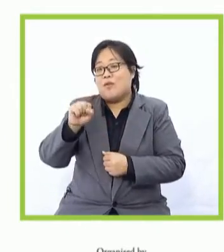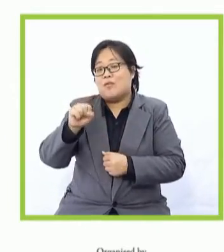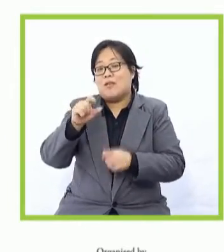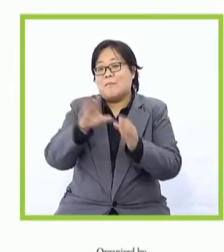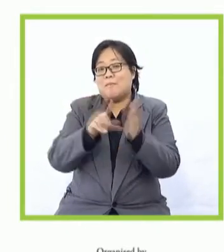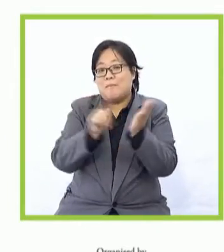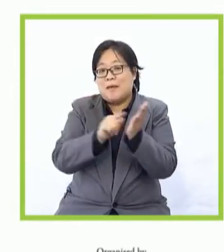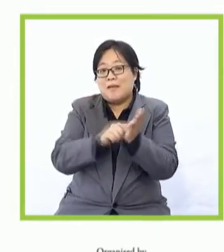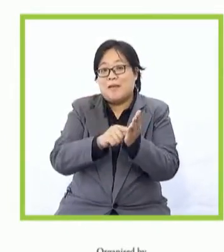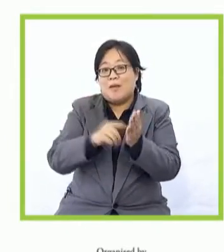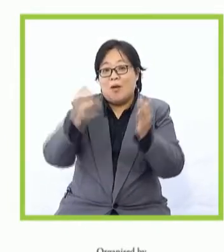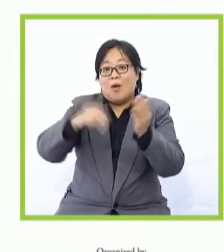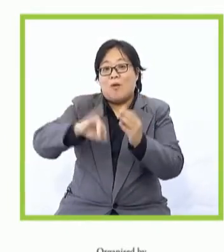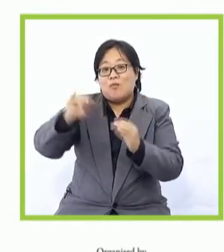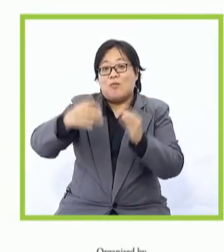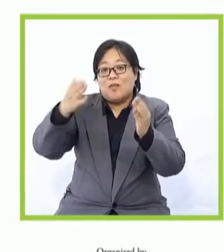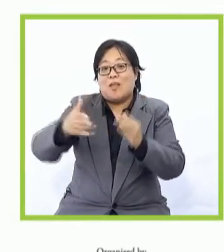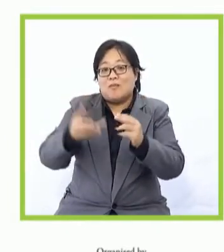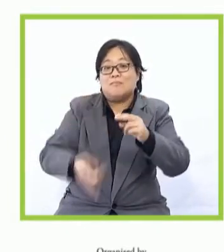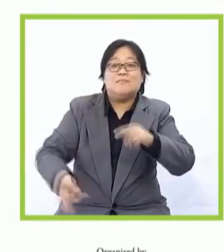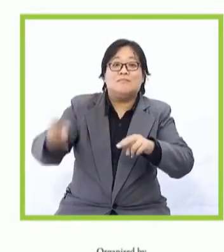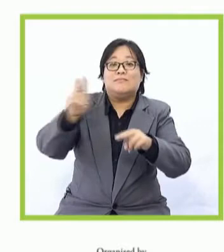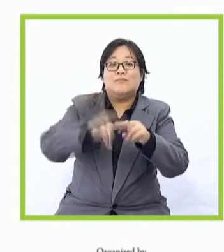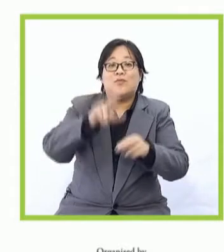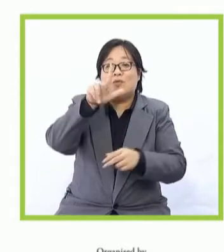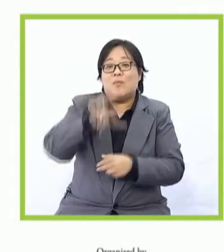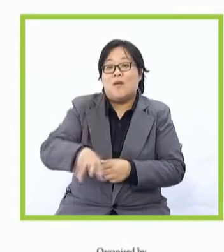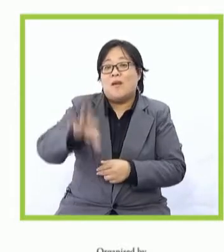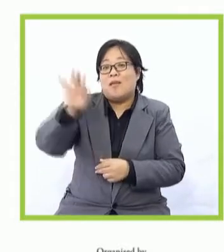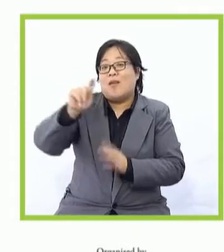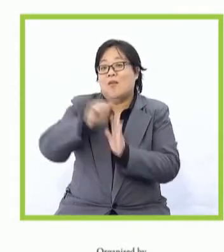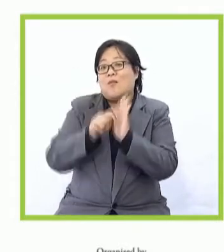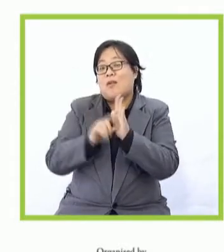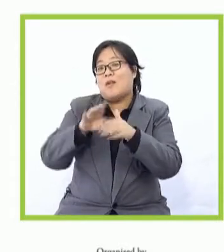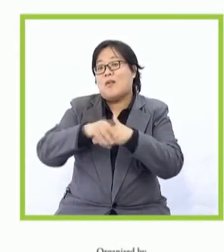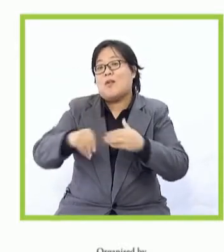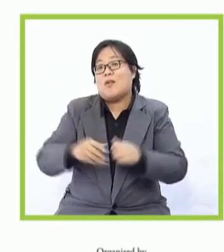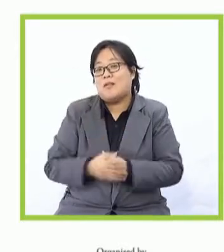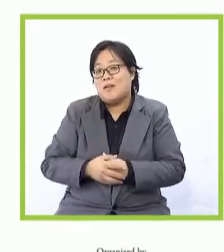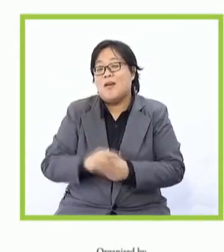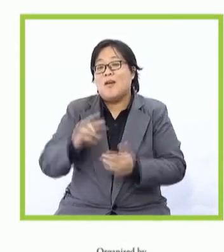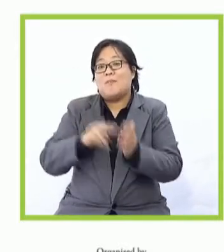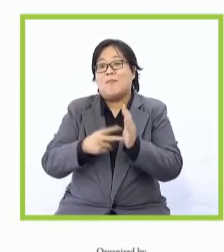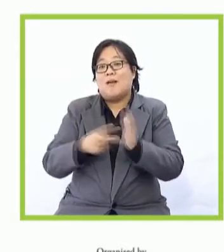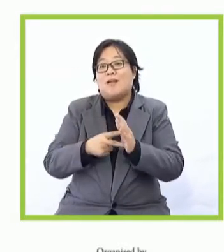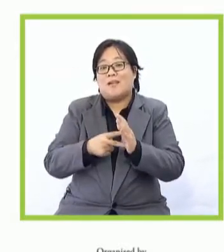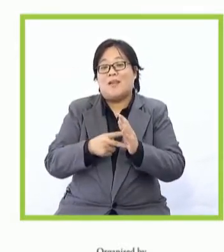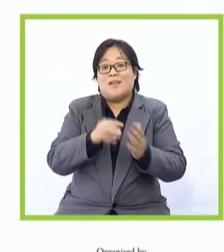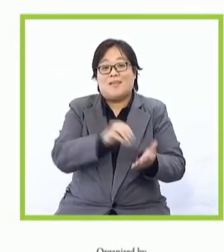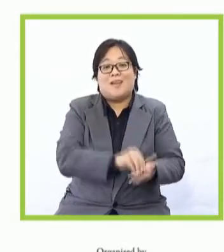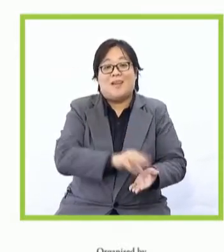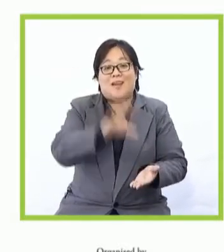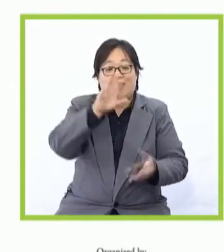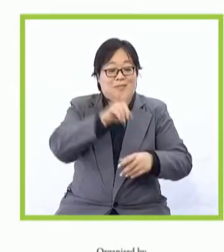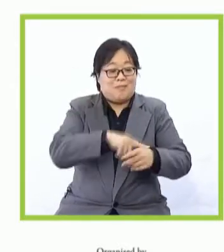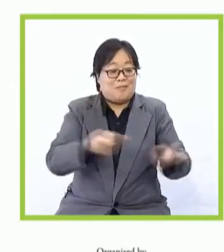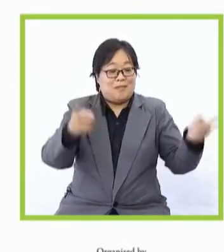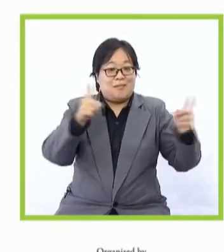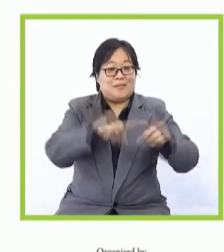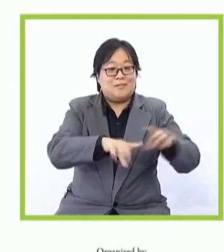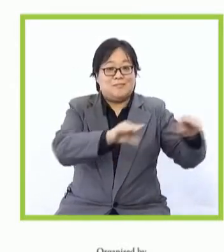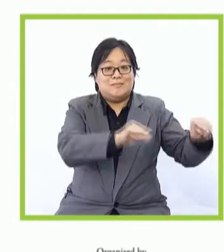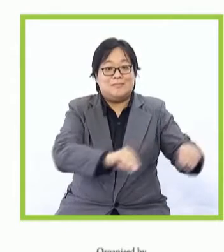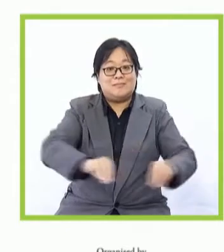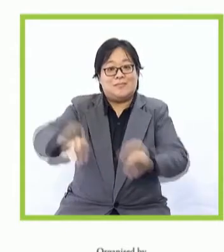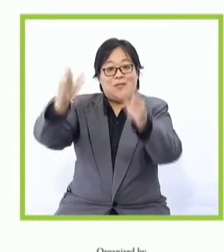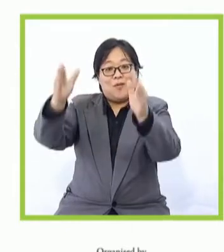have gained about $3.9 trillion. So in other words, there's been a transfer of wealth during this crisis, this time